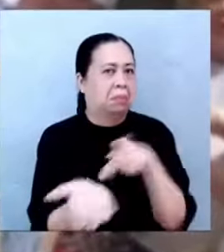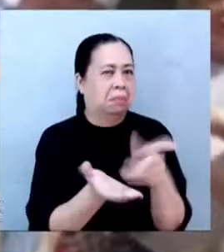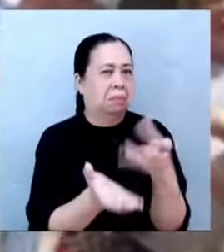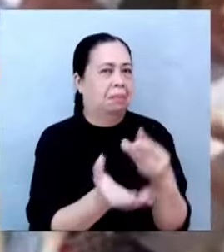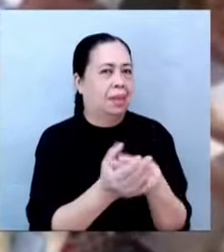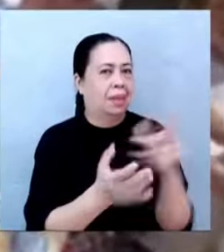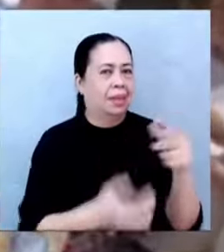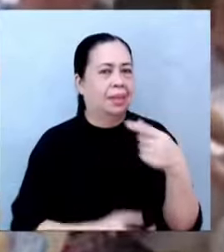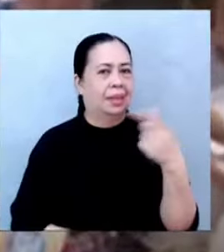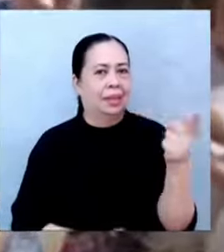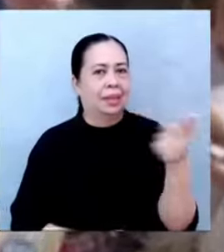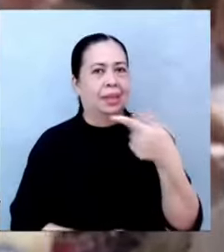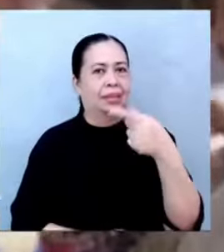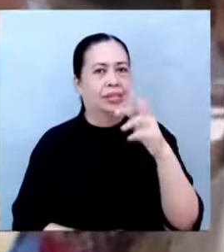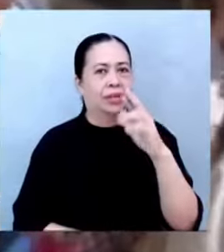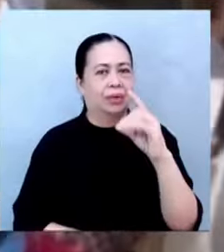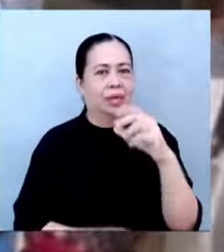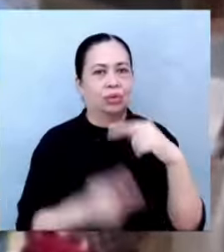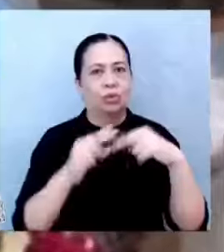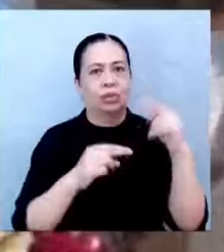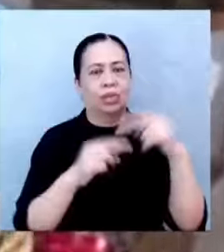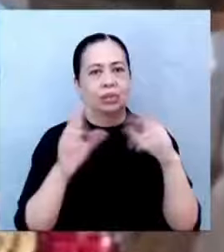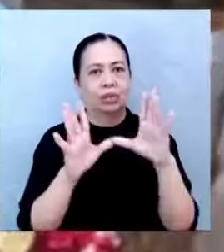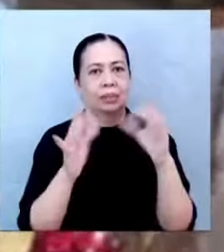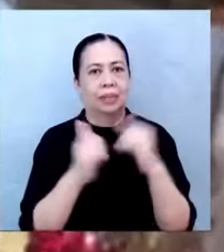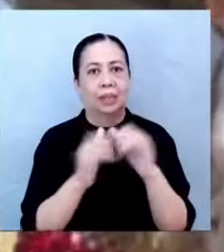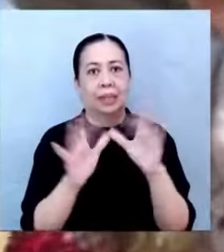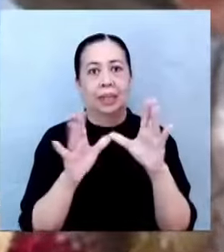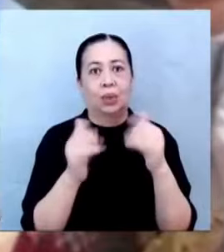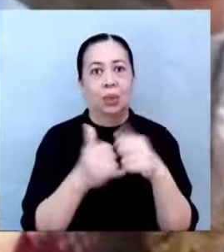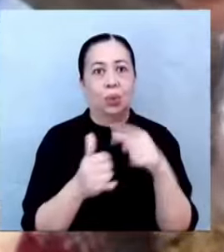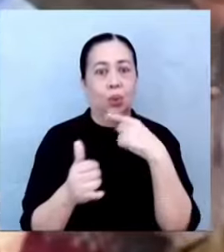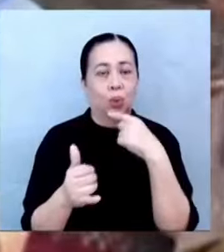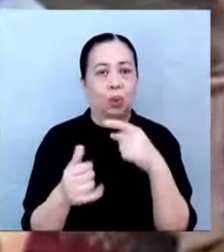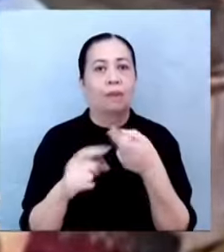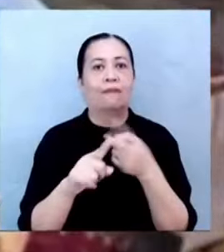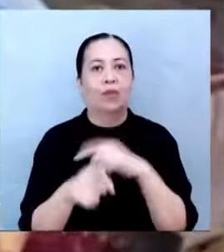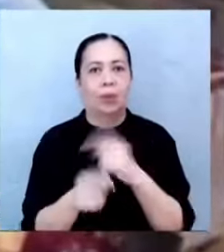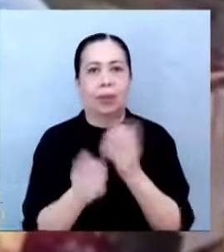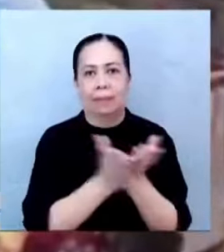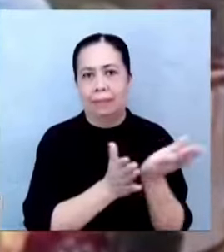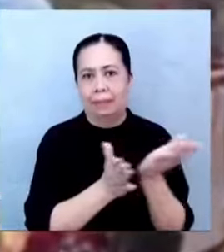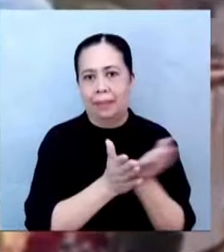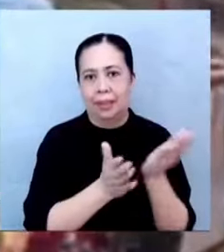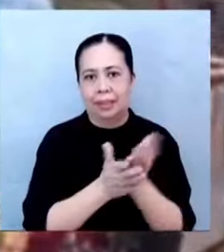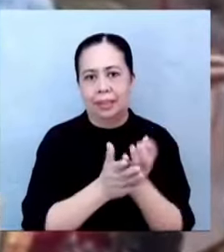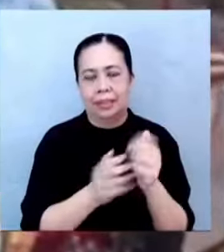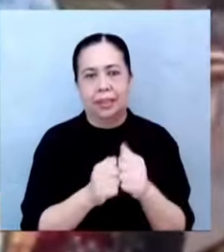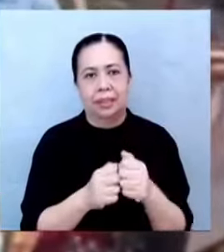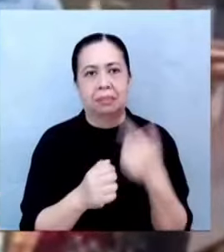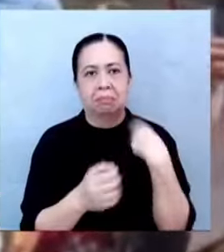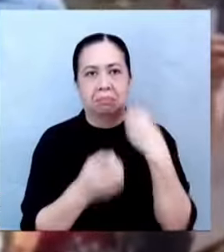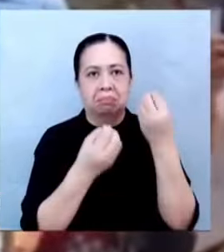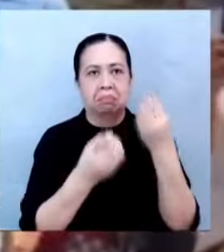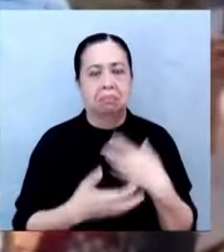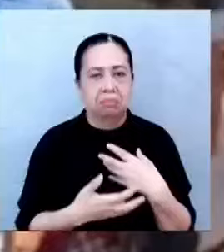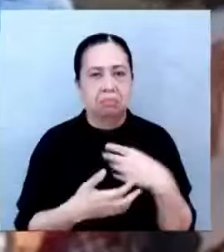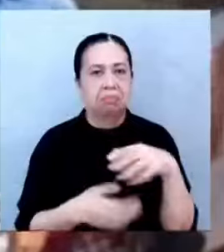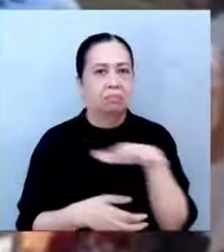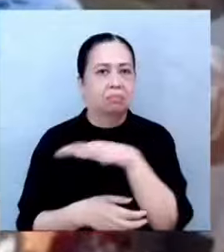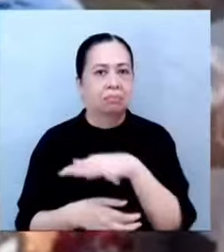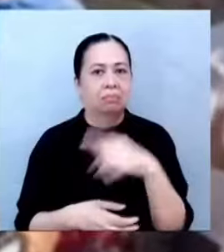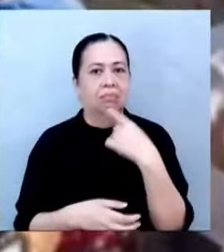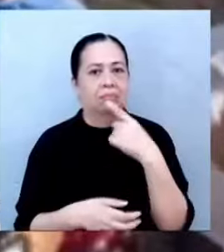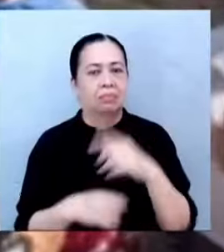Gerard Construction Company. That is a company that is based in Pasig City. And our sources on the ground tell us